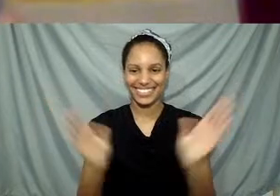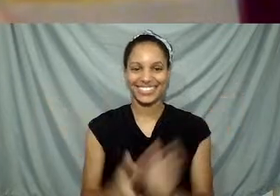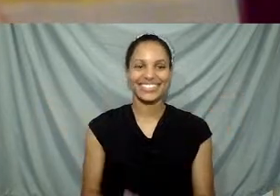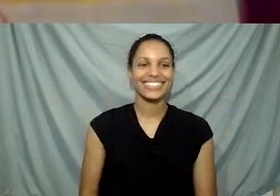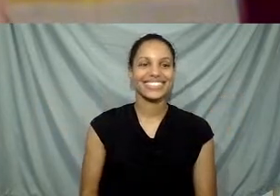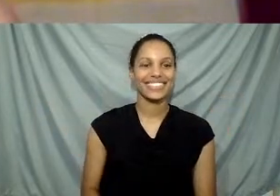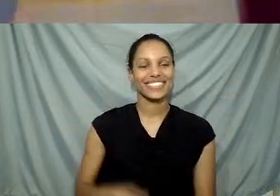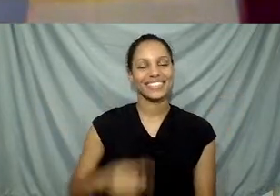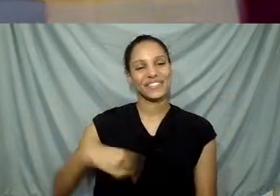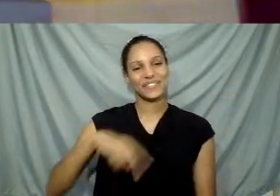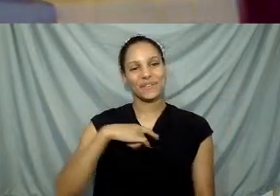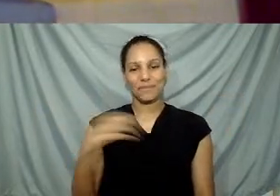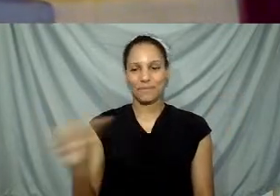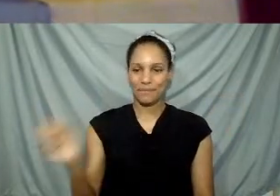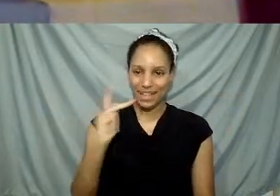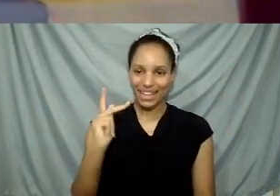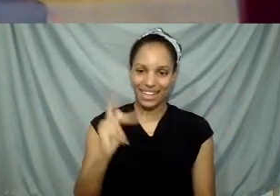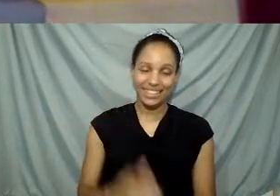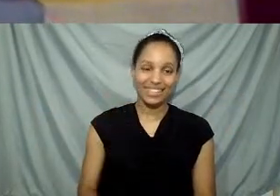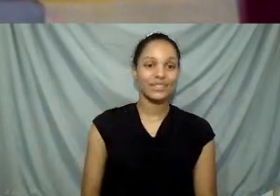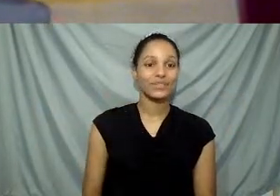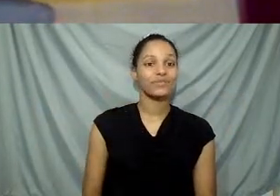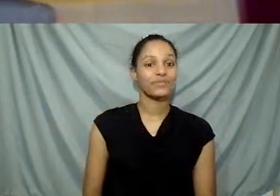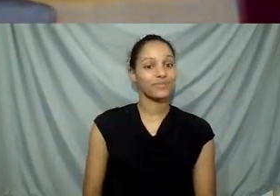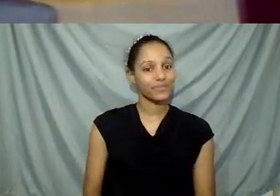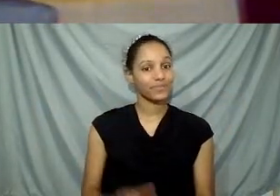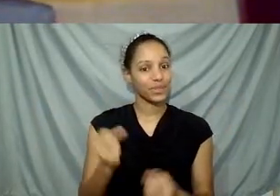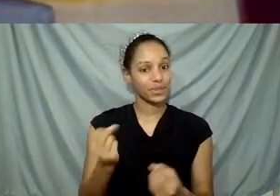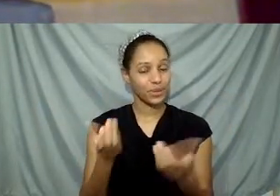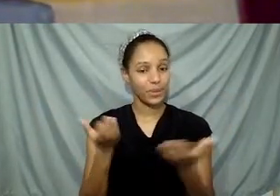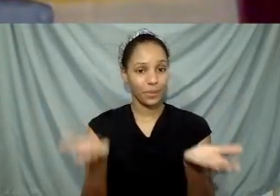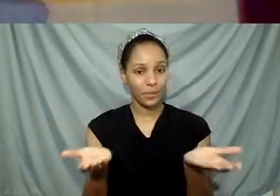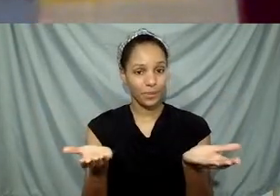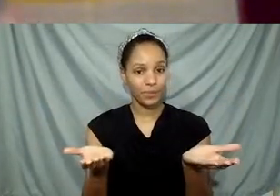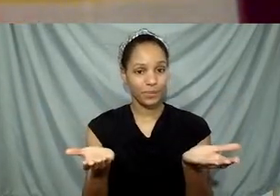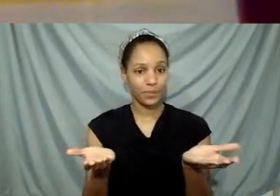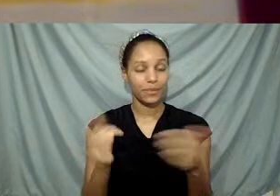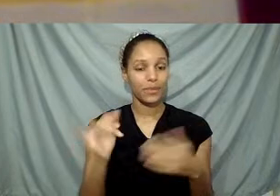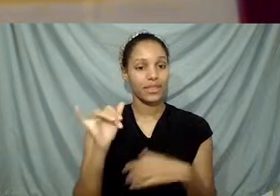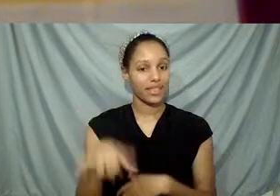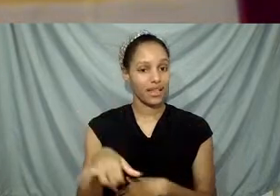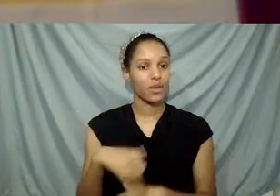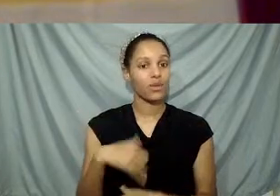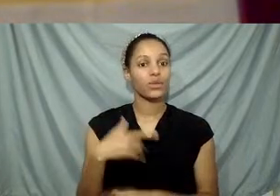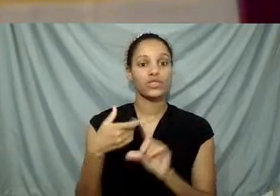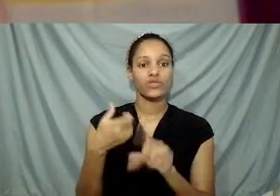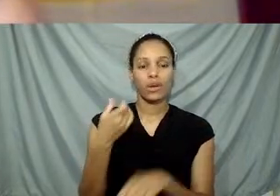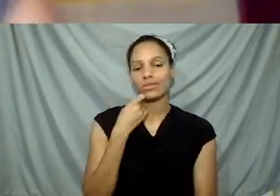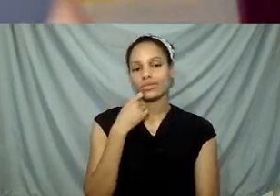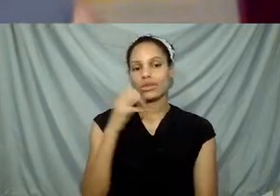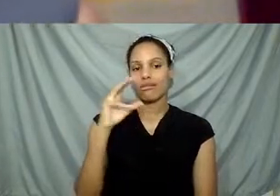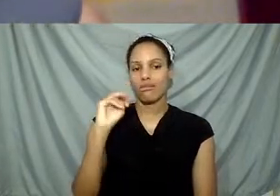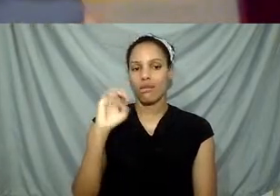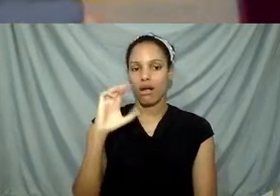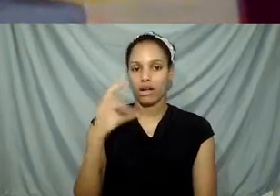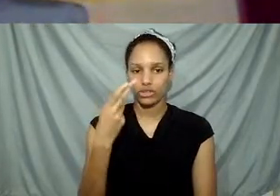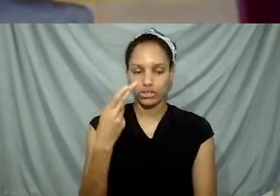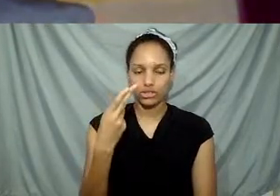We are back. Well, Yeah, so that was from this March at the Brick